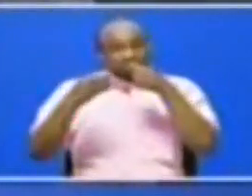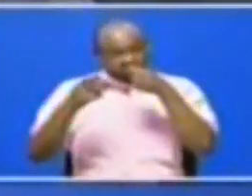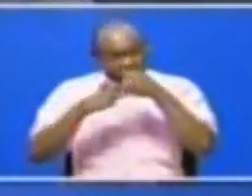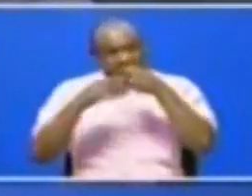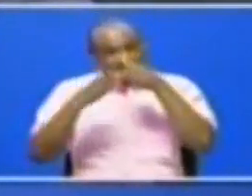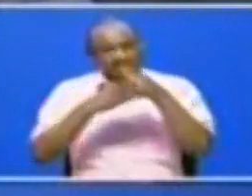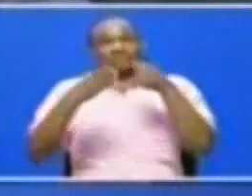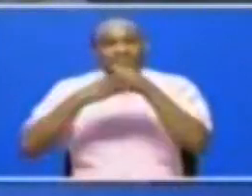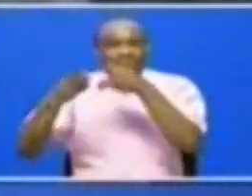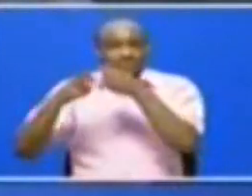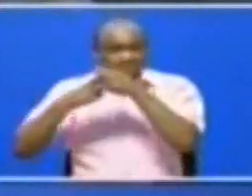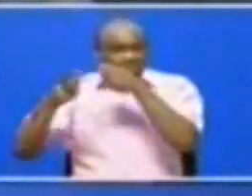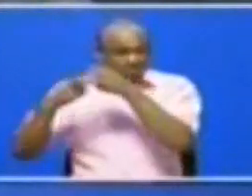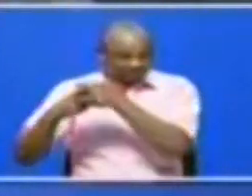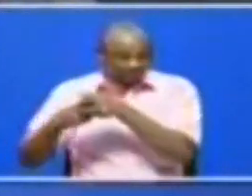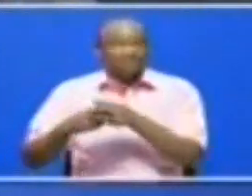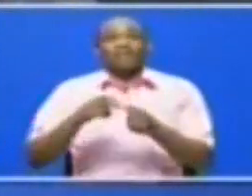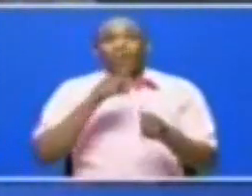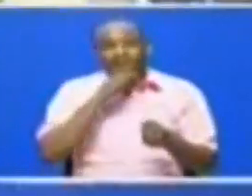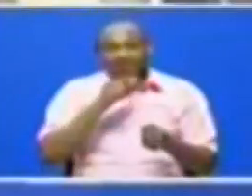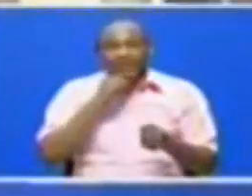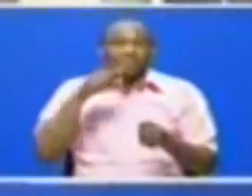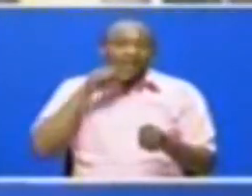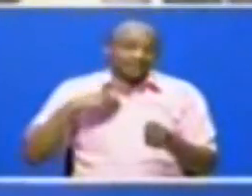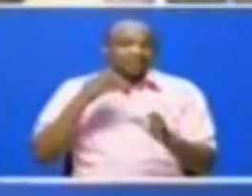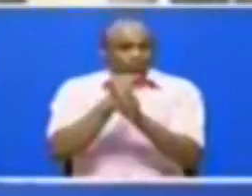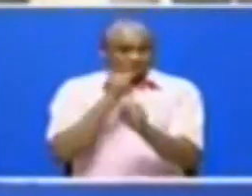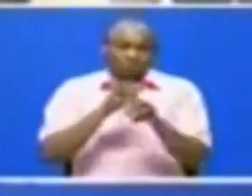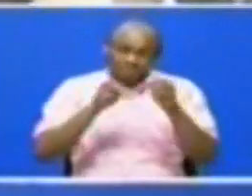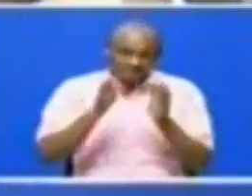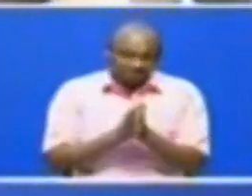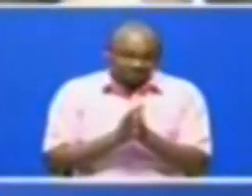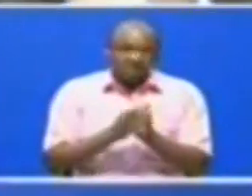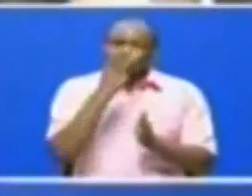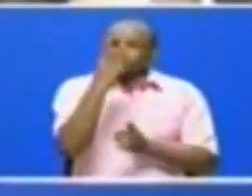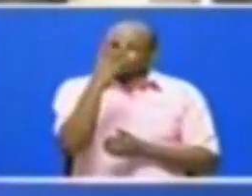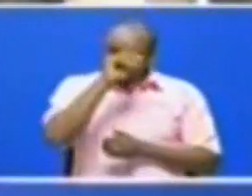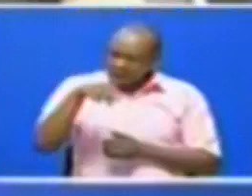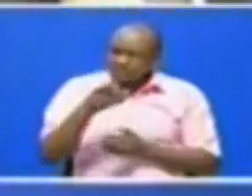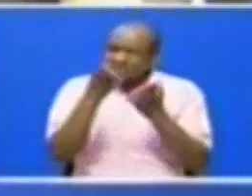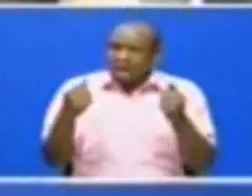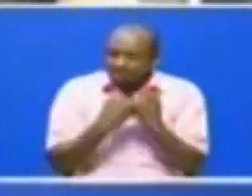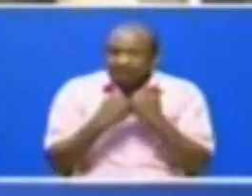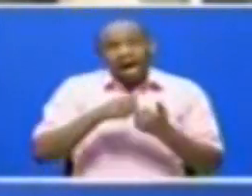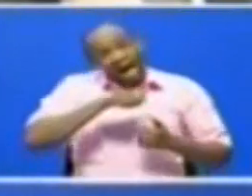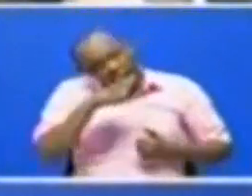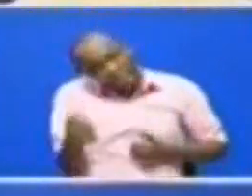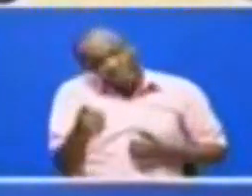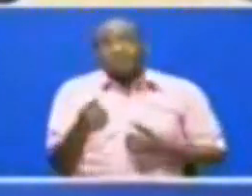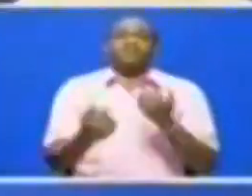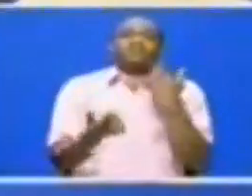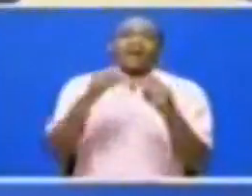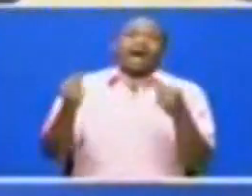969-777-969-777, under the management of the Parents Association. In just 24 hours, however, there was a total of 4 unexplained